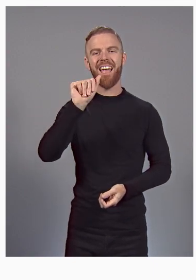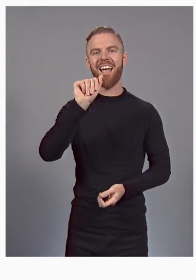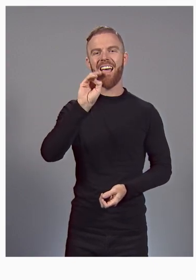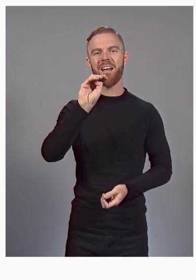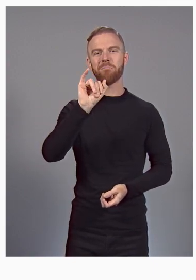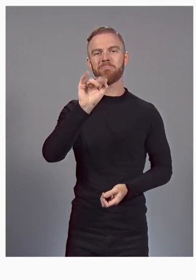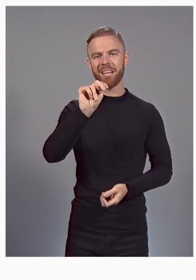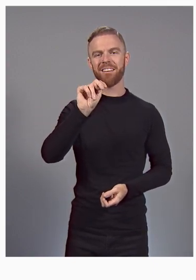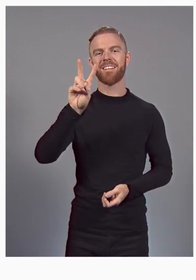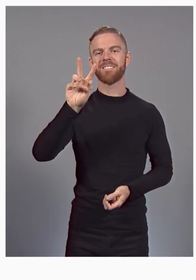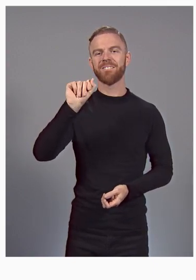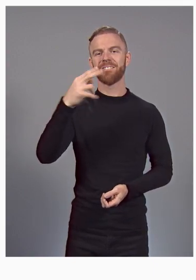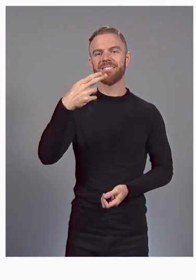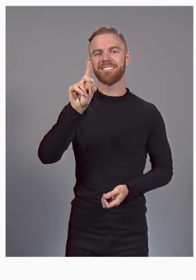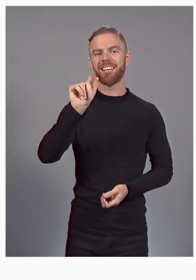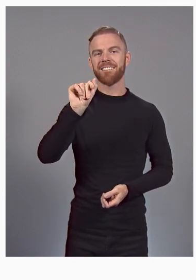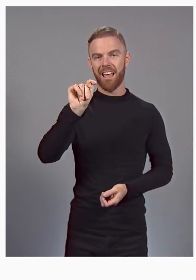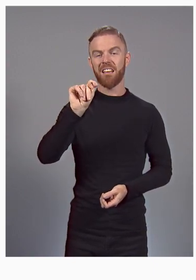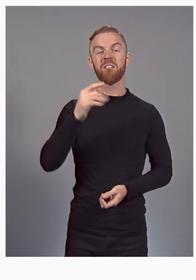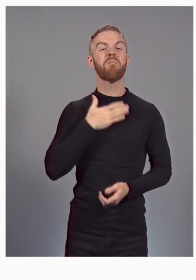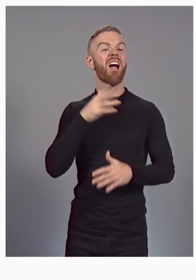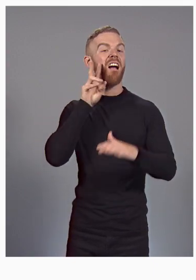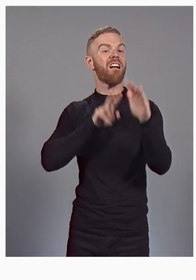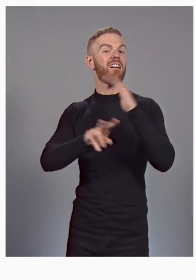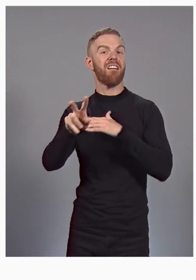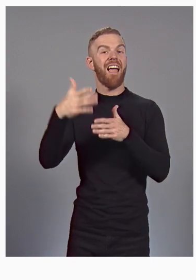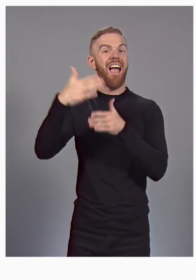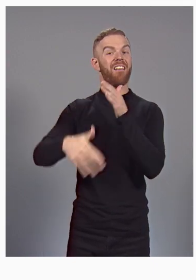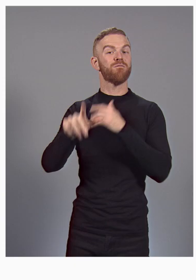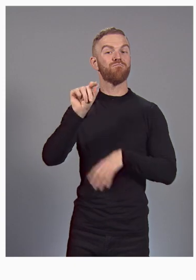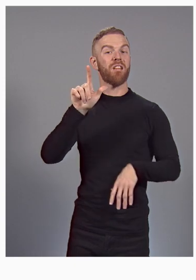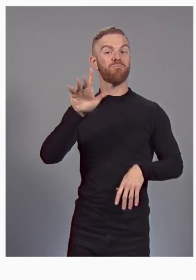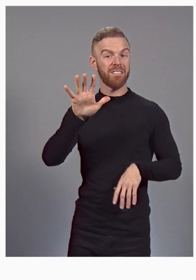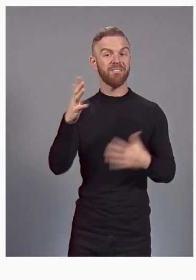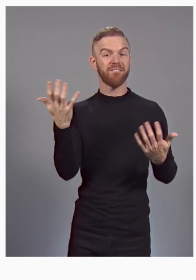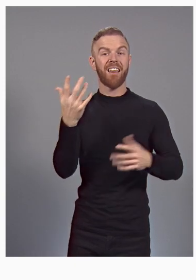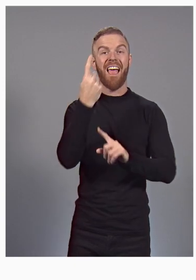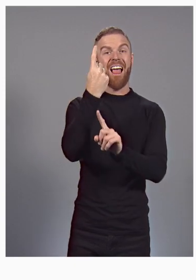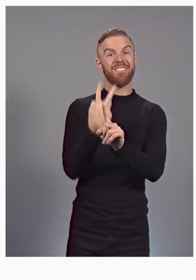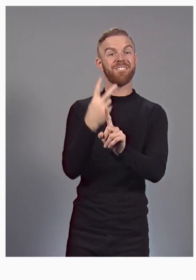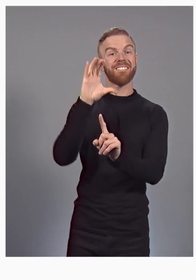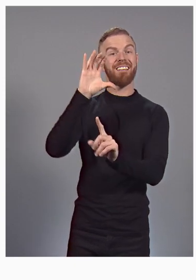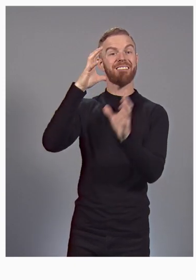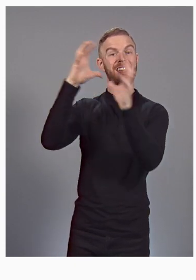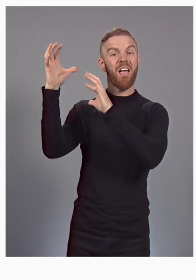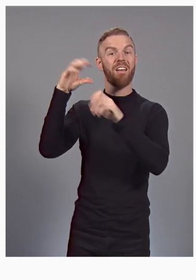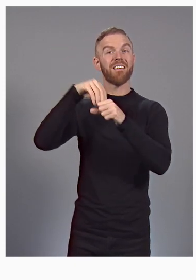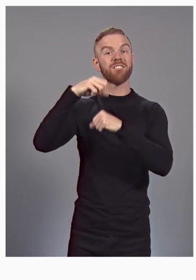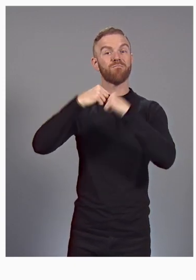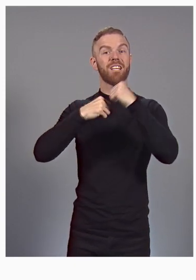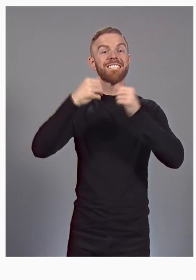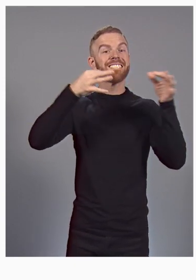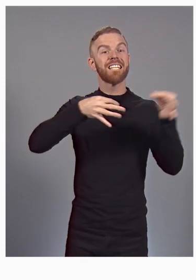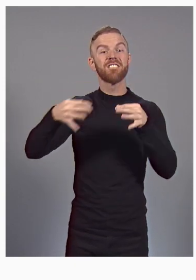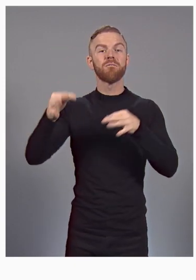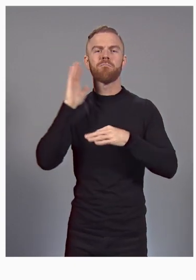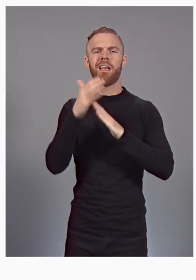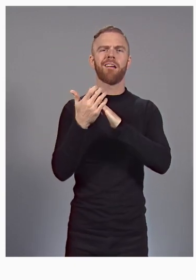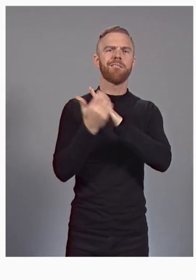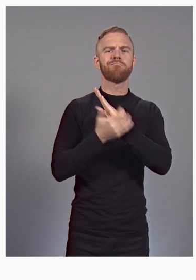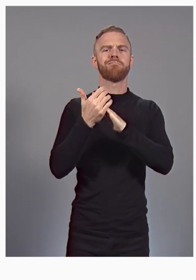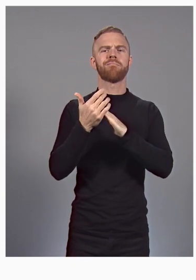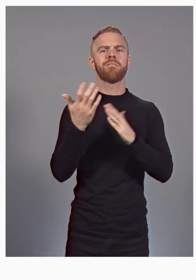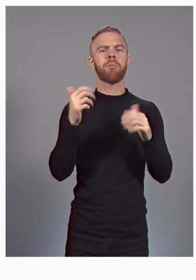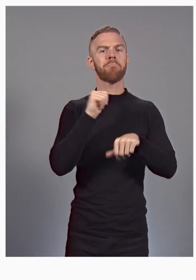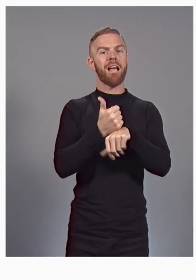My name is Amin Vahdat, and my prediction is, by the end of 2025, over half of cloud infrastructure decisions will be automated based on an